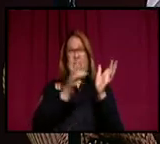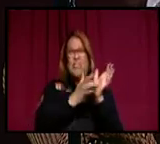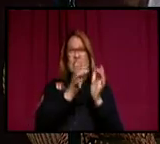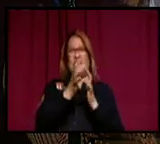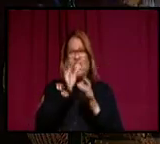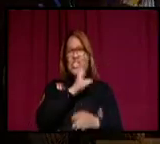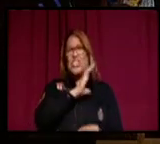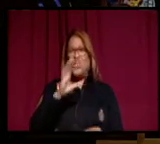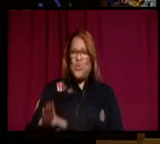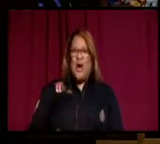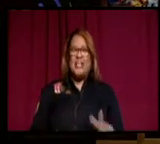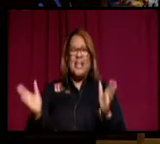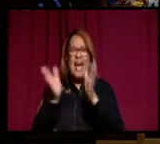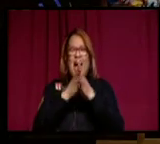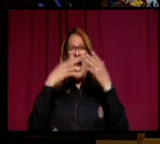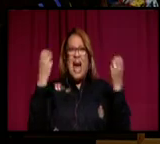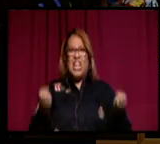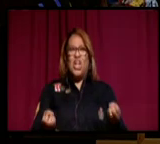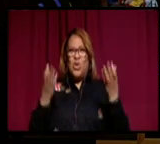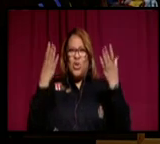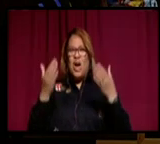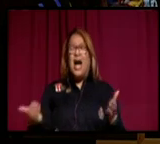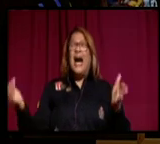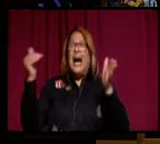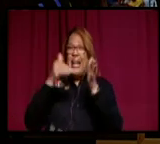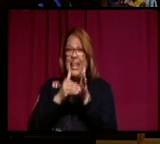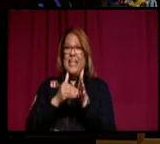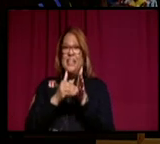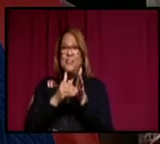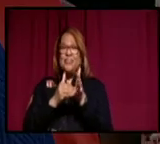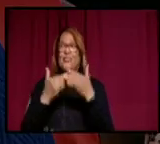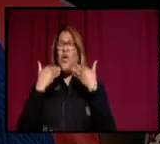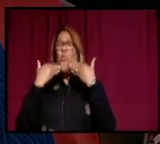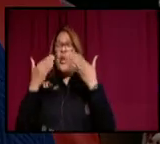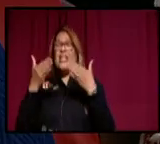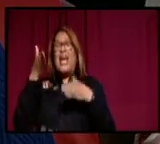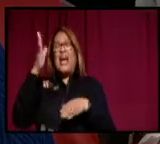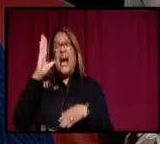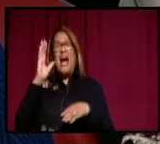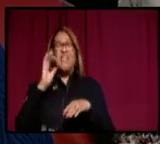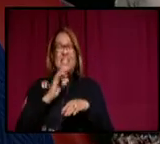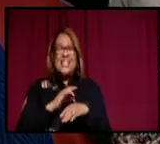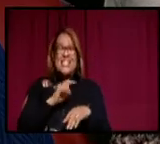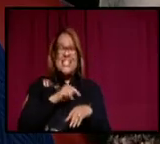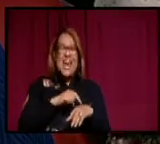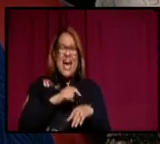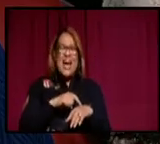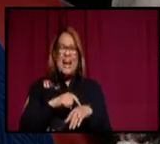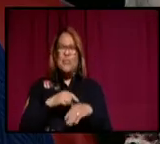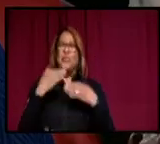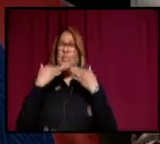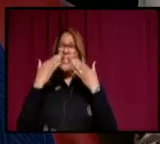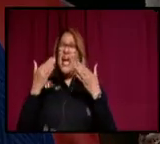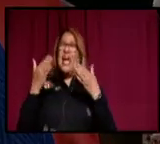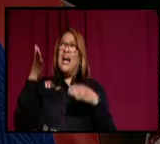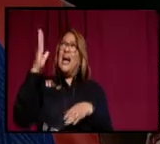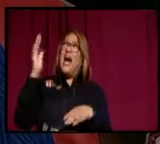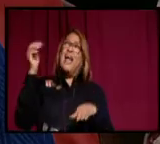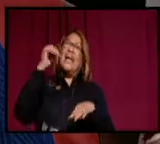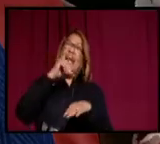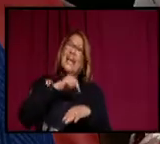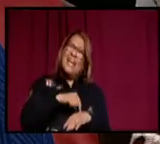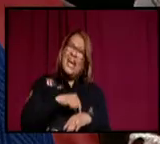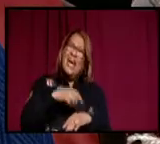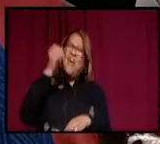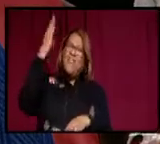Christ. Amen. Hallelujah. Amen. Again, we thank God for this time. We want to take a moment and thank God again for Pastor Meeks